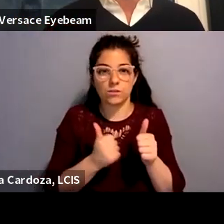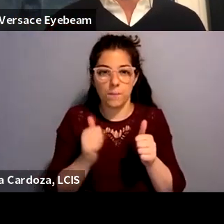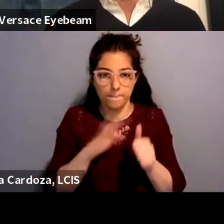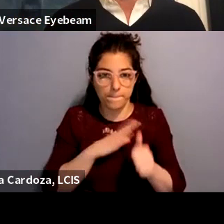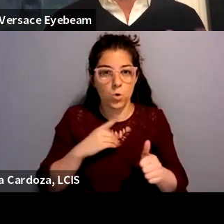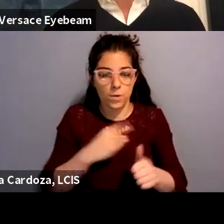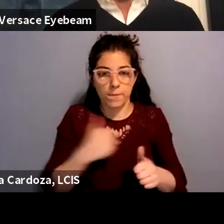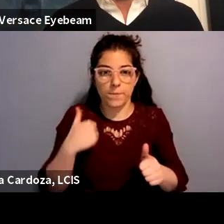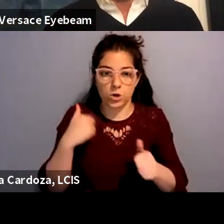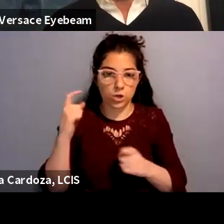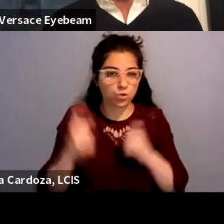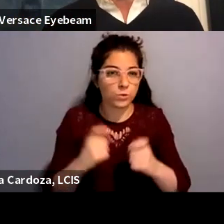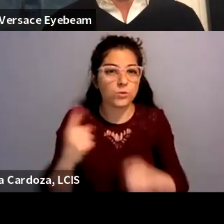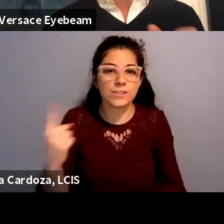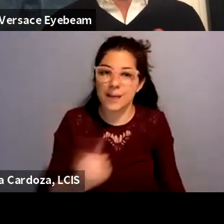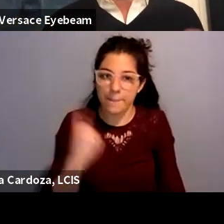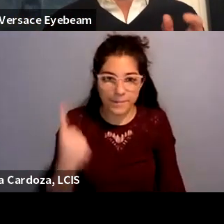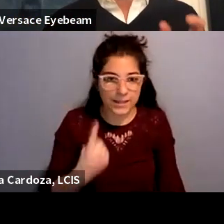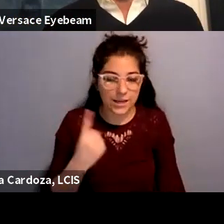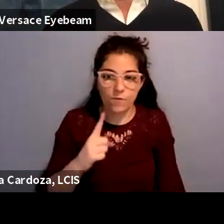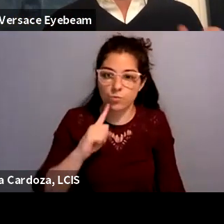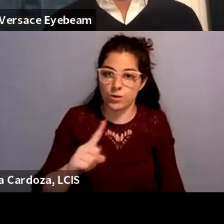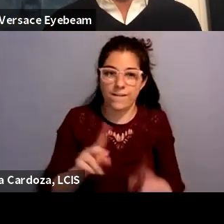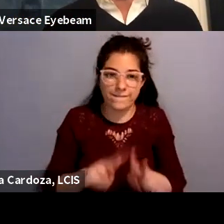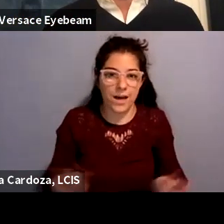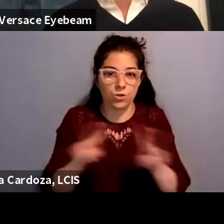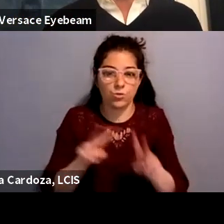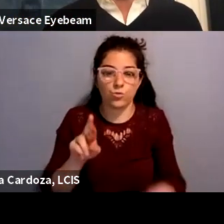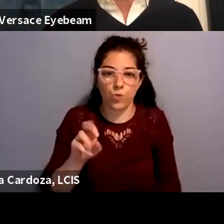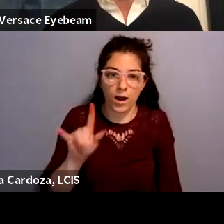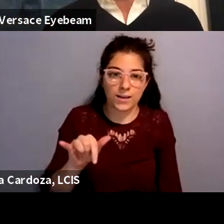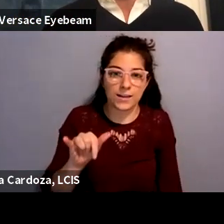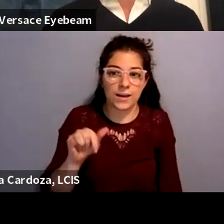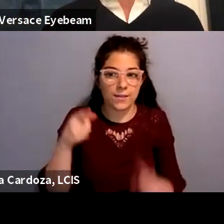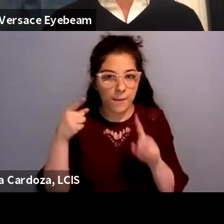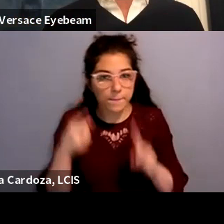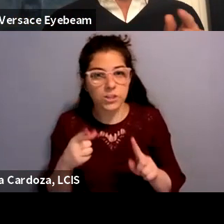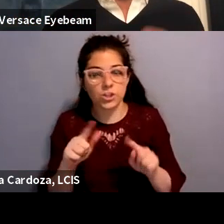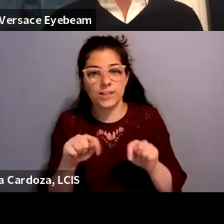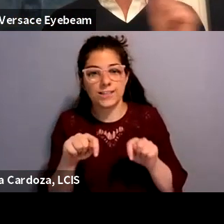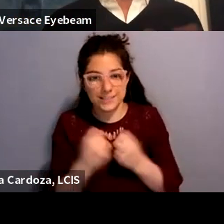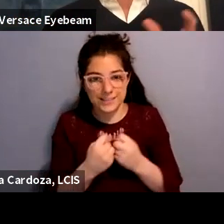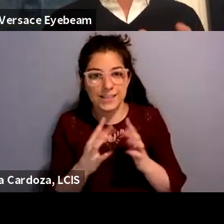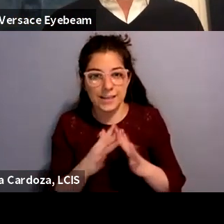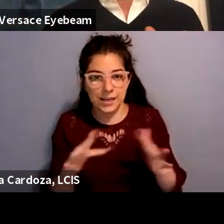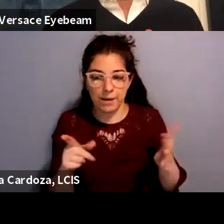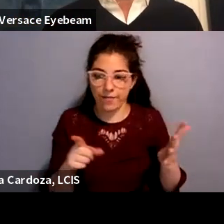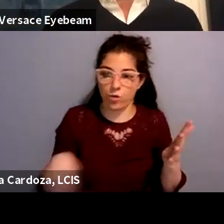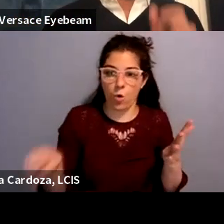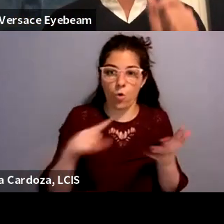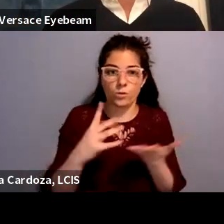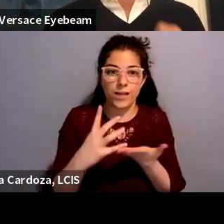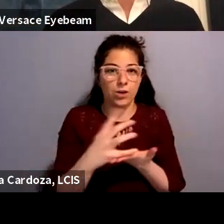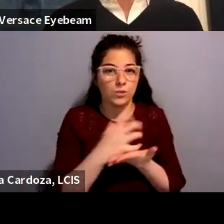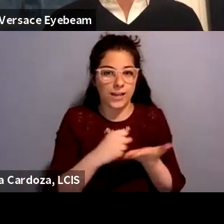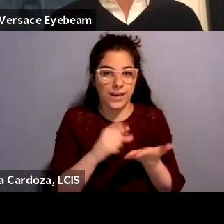member contributes something of real value to Roddy and the mission and the team, and that those aggregated,